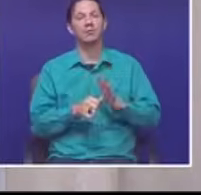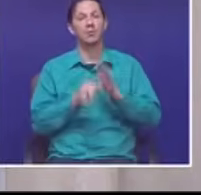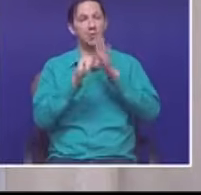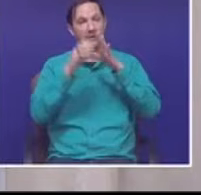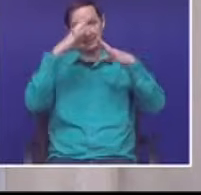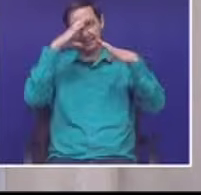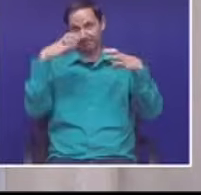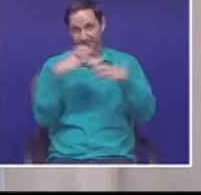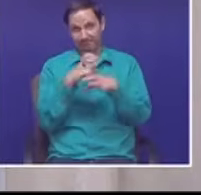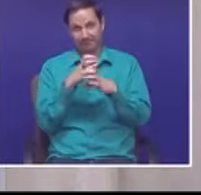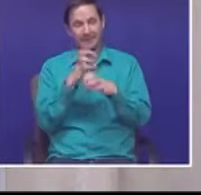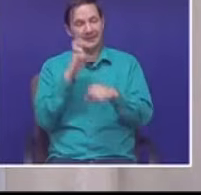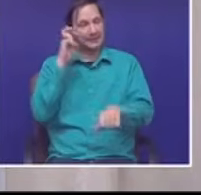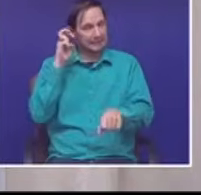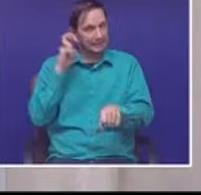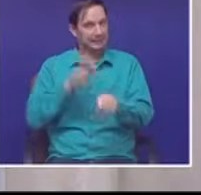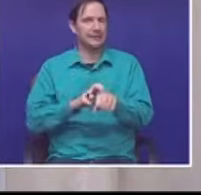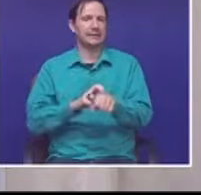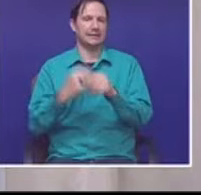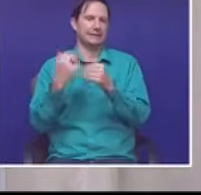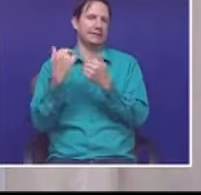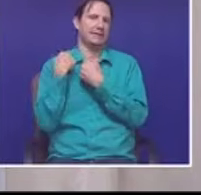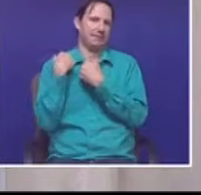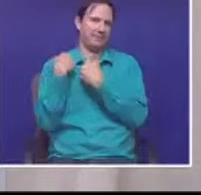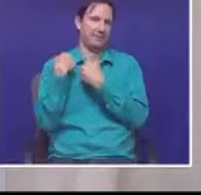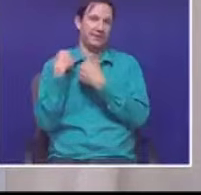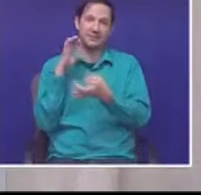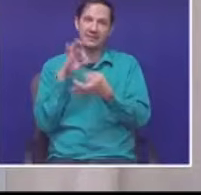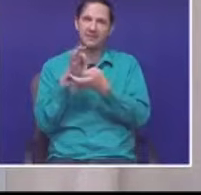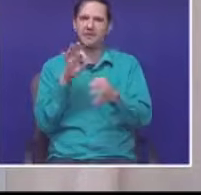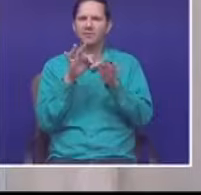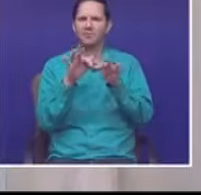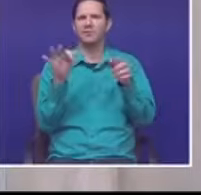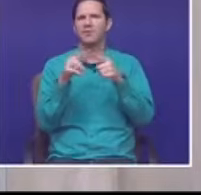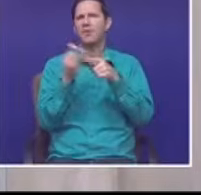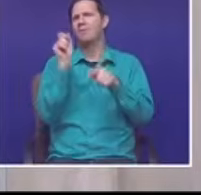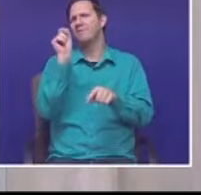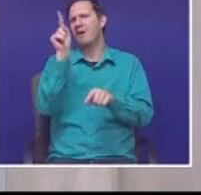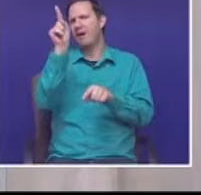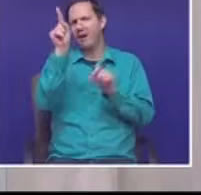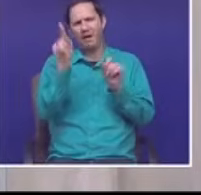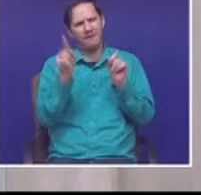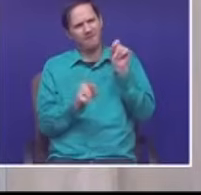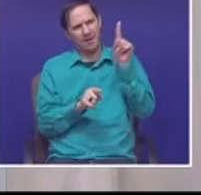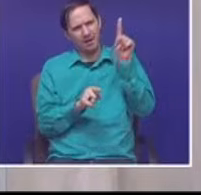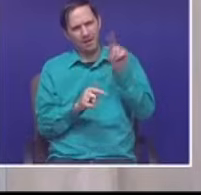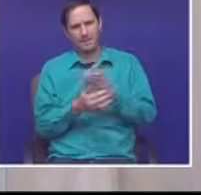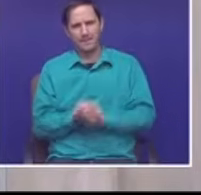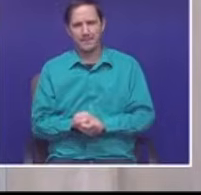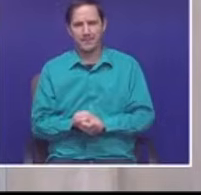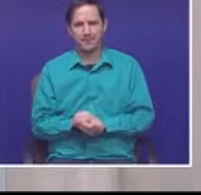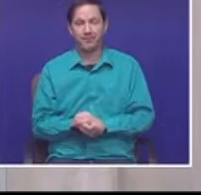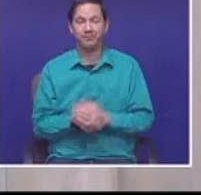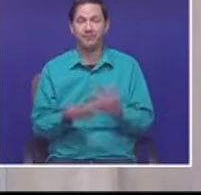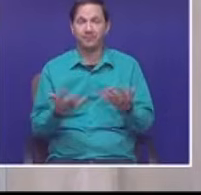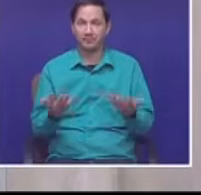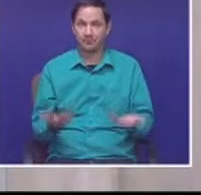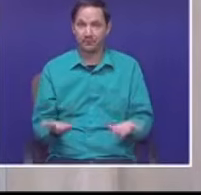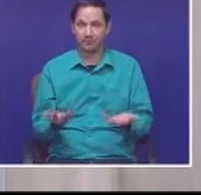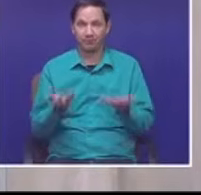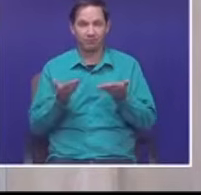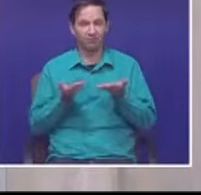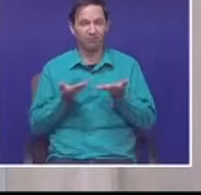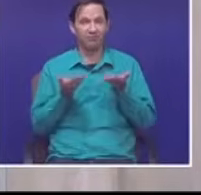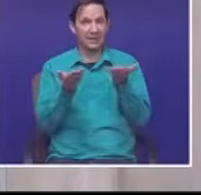transport safe for learners, particularly those who come from far-flung areas. In relation to addressing the gap of provision,